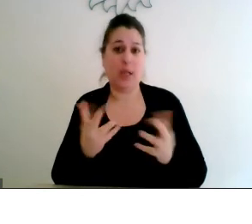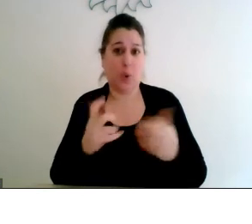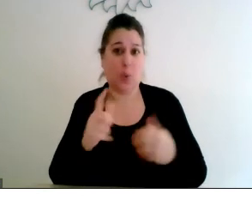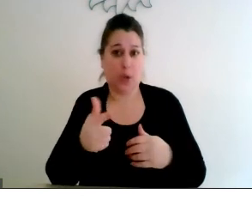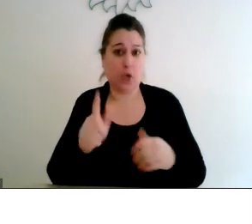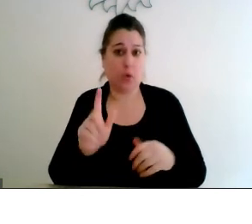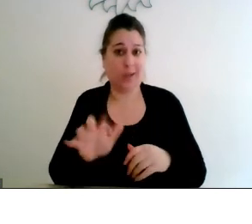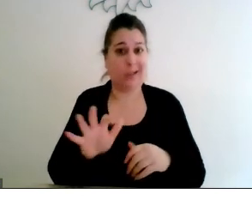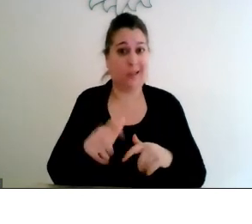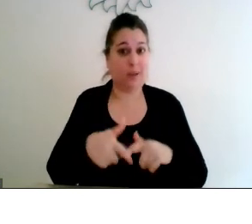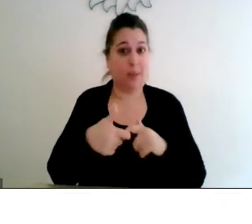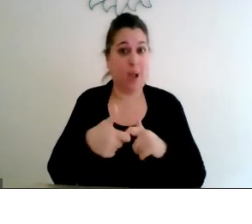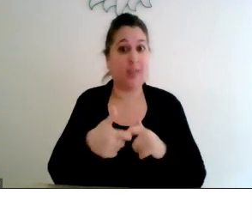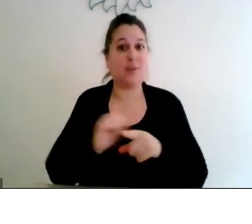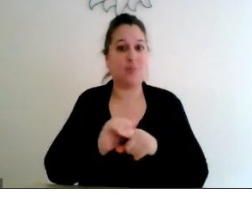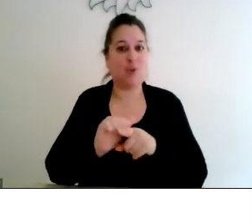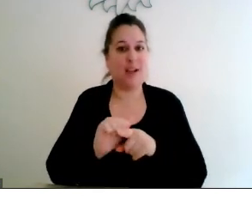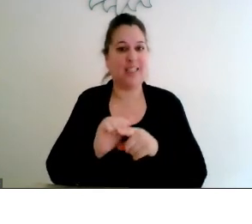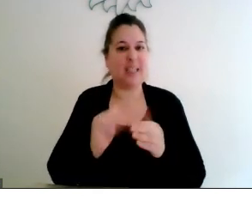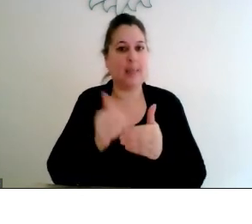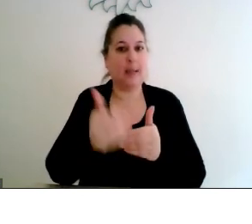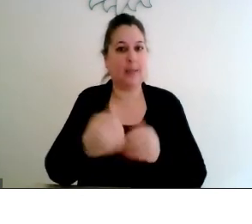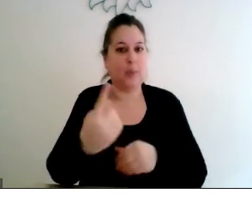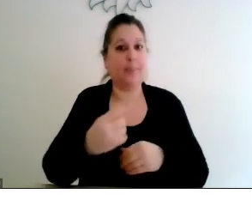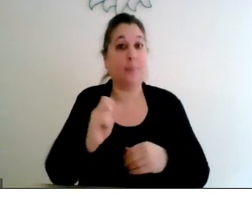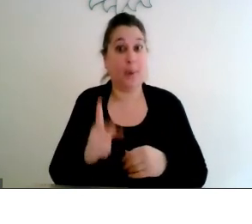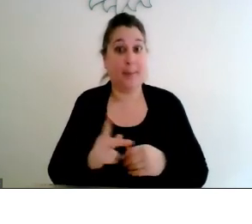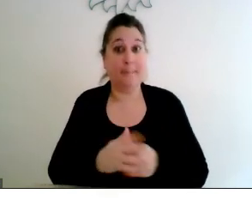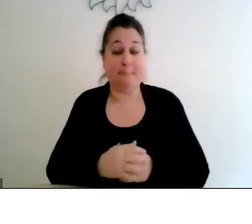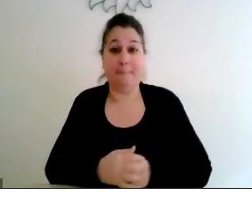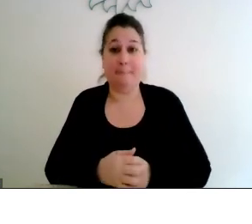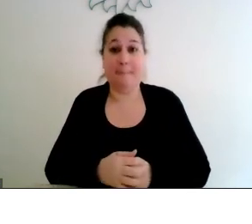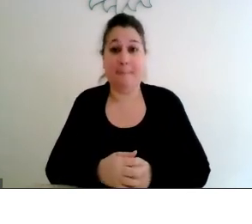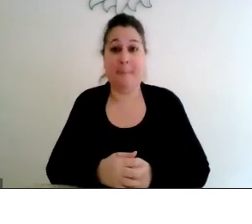again. Okay, for this one. Next slide.